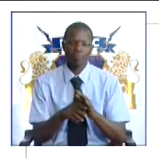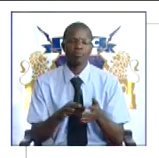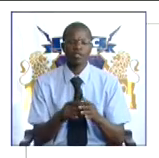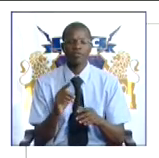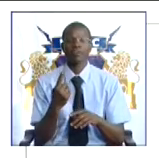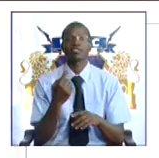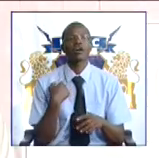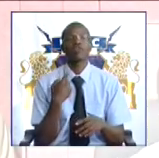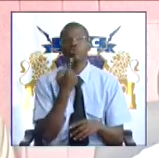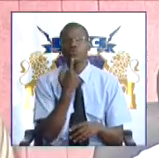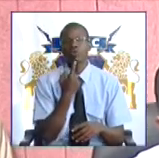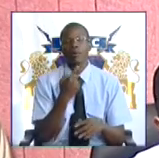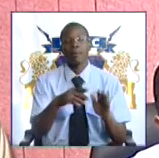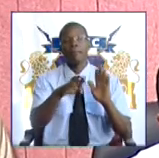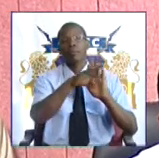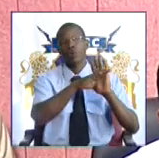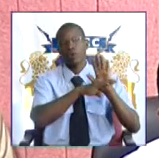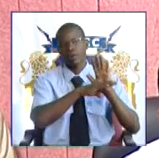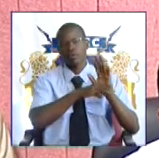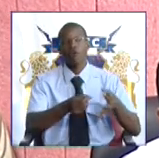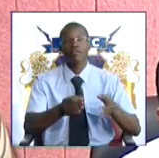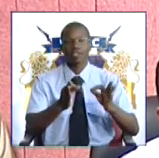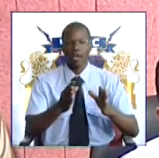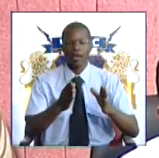it. In exercising his